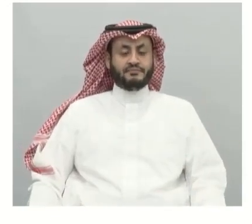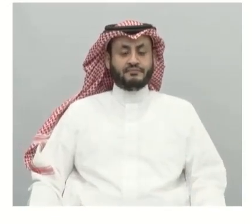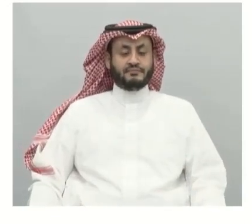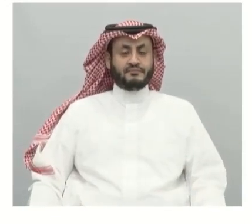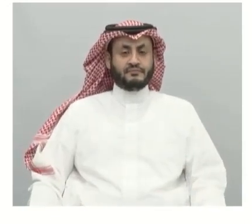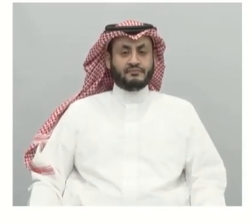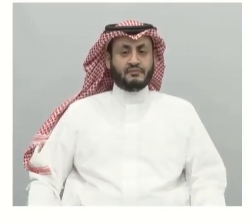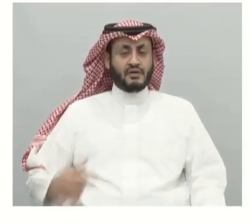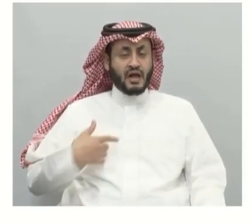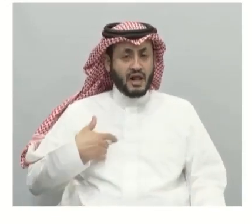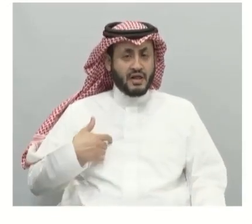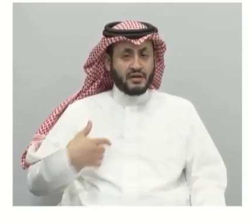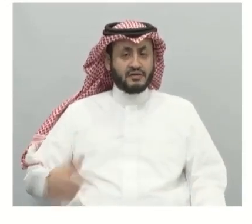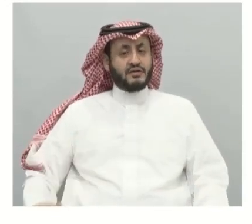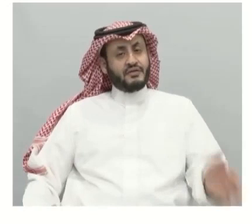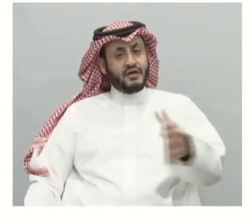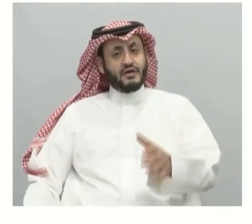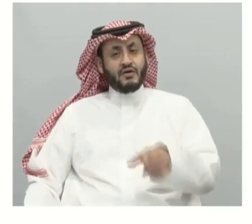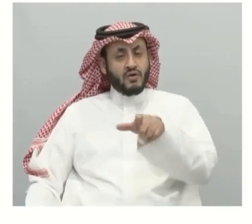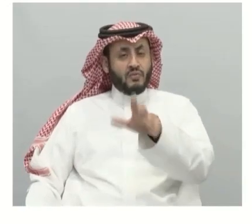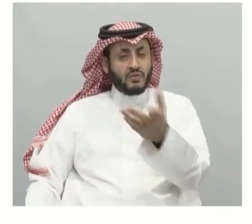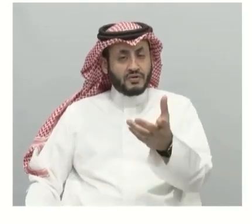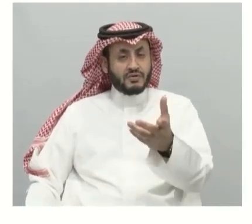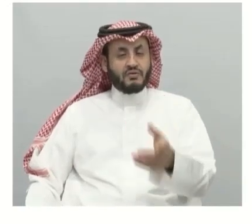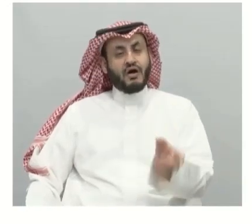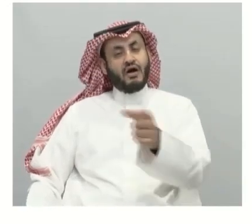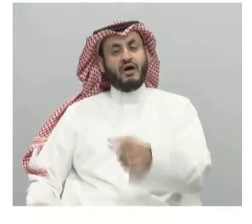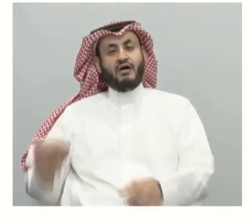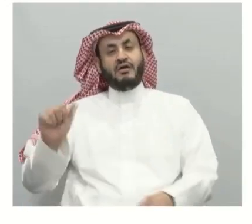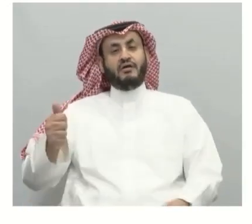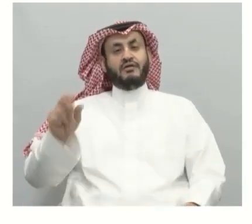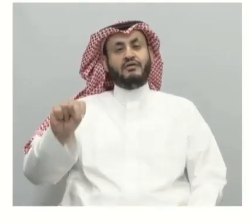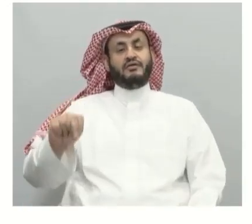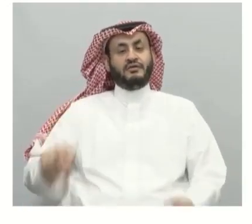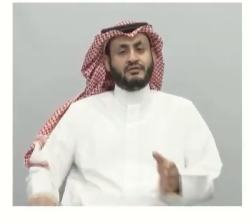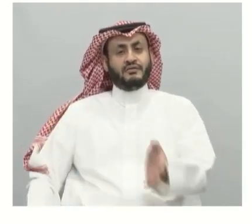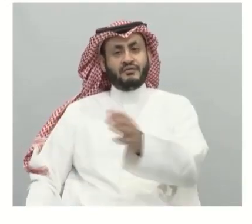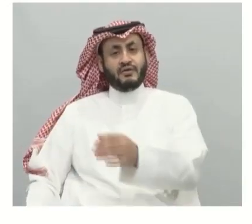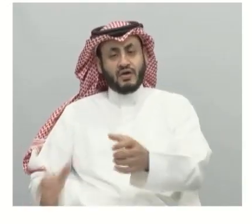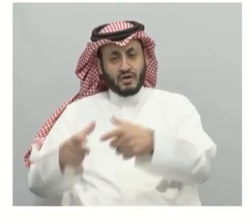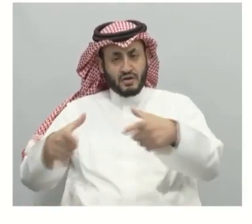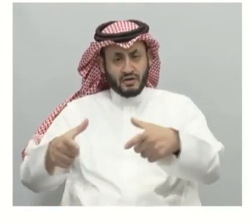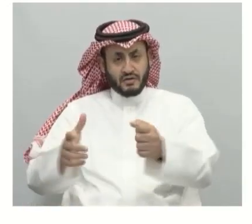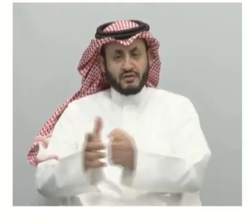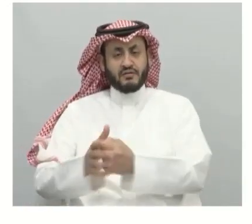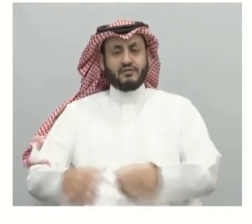who's coming from Canada, what do you call them? They are Canadian, right? And their capital is